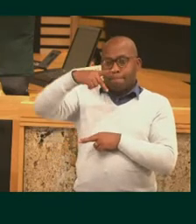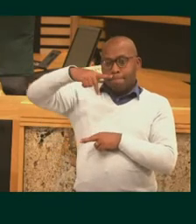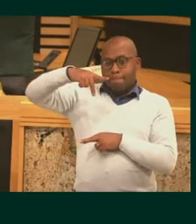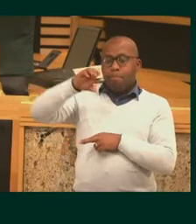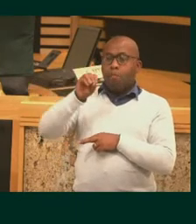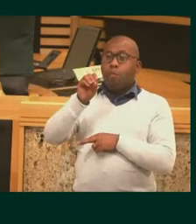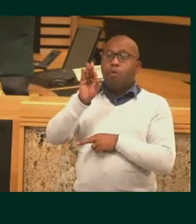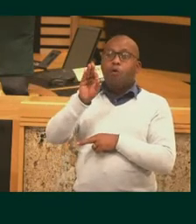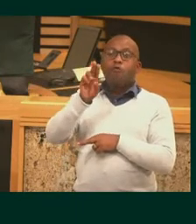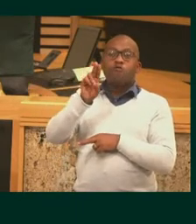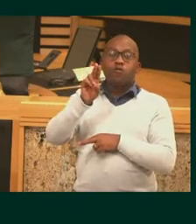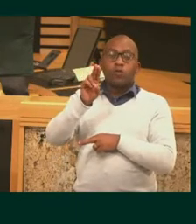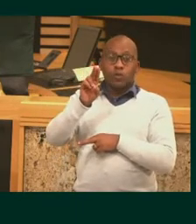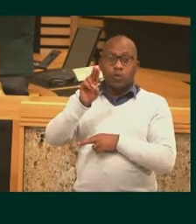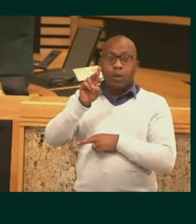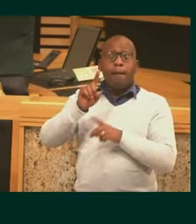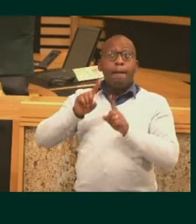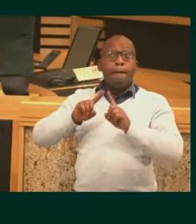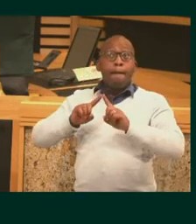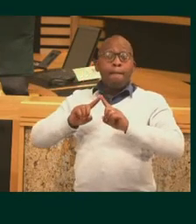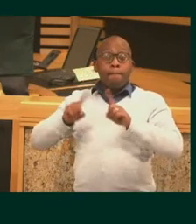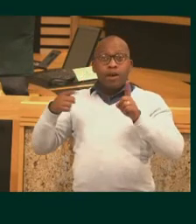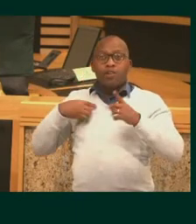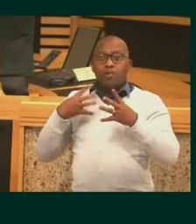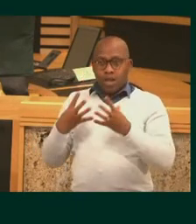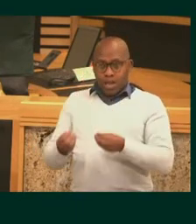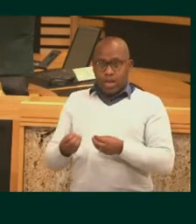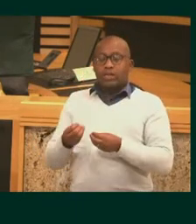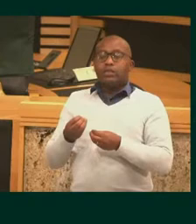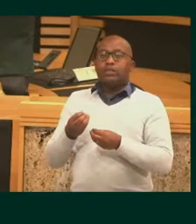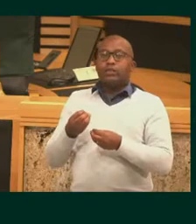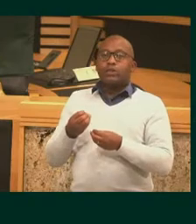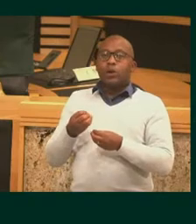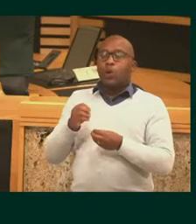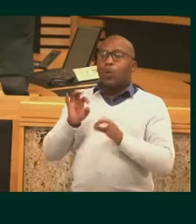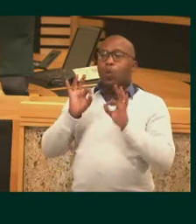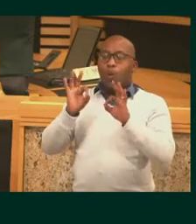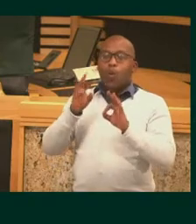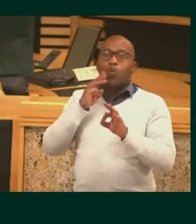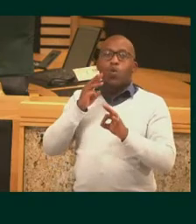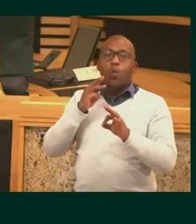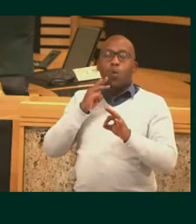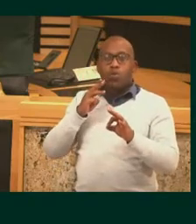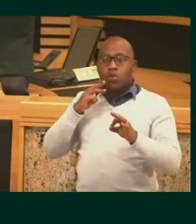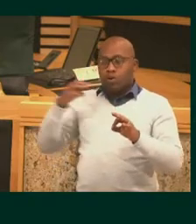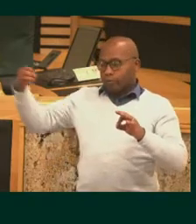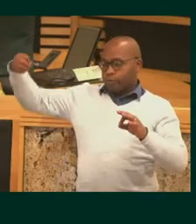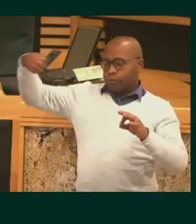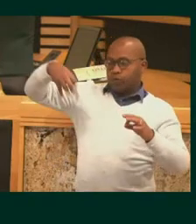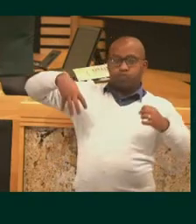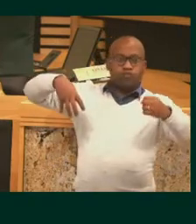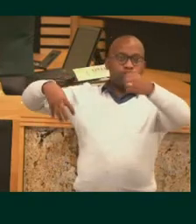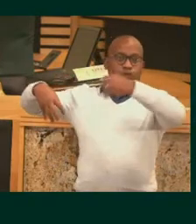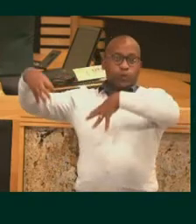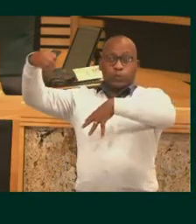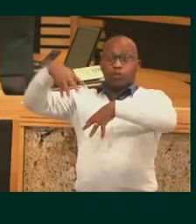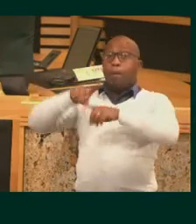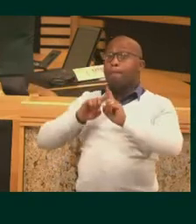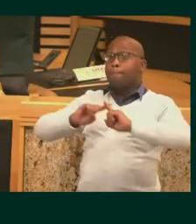flows from other dams towards impu the only challenge in Nelson Mandela